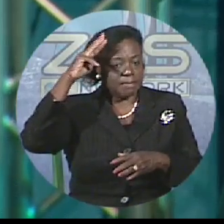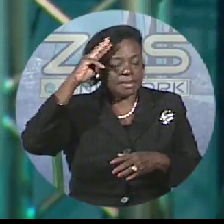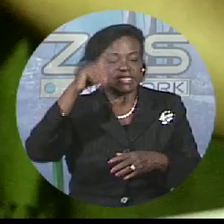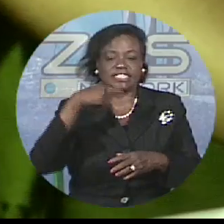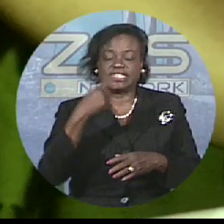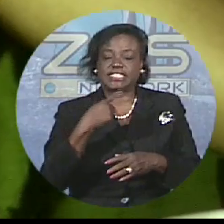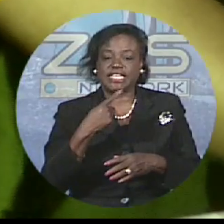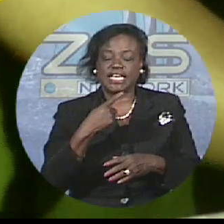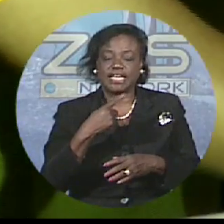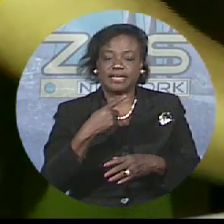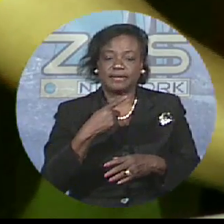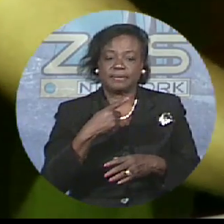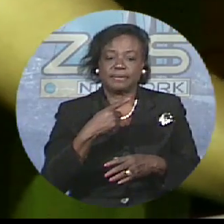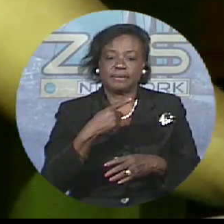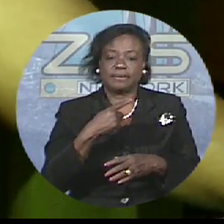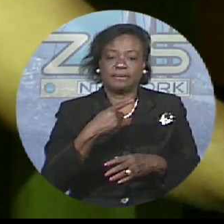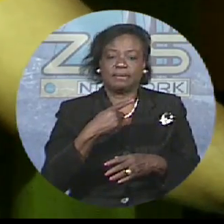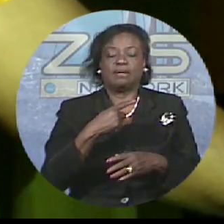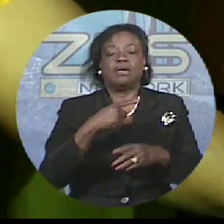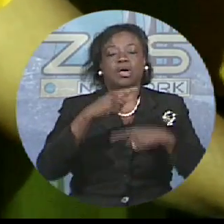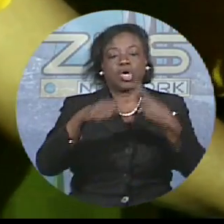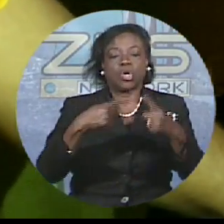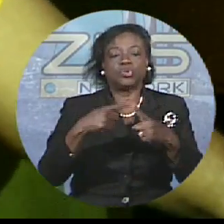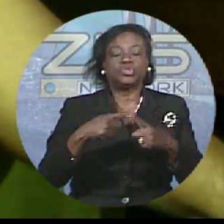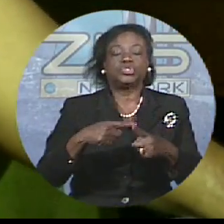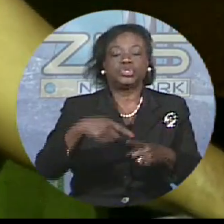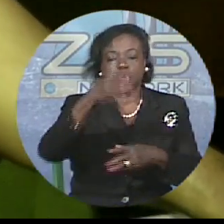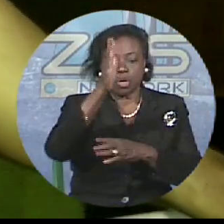leaders. Petition God